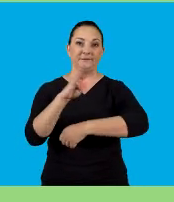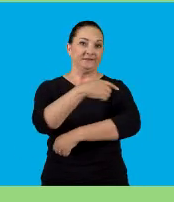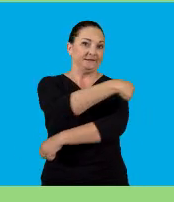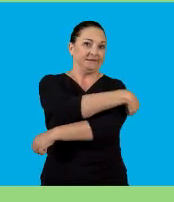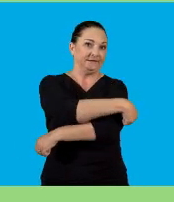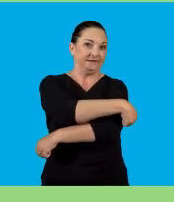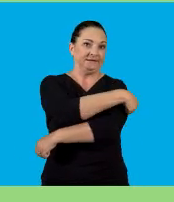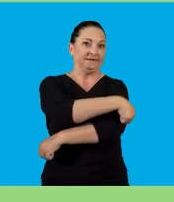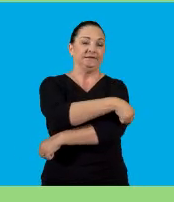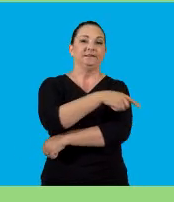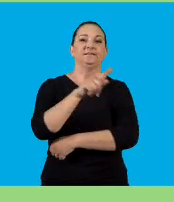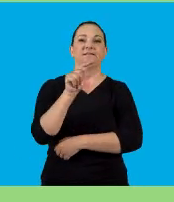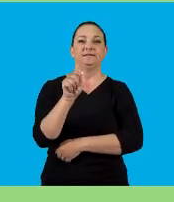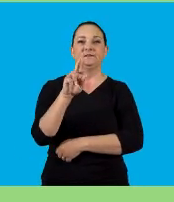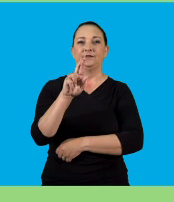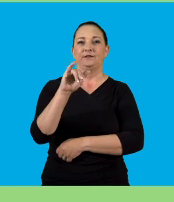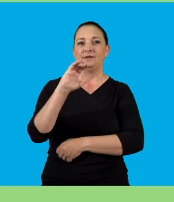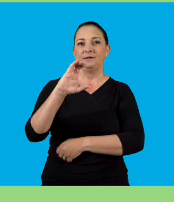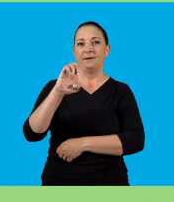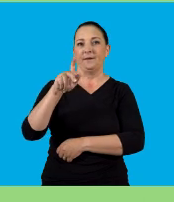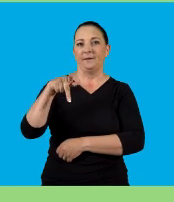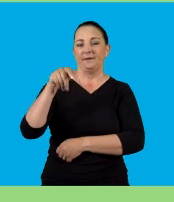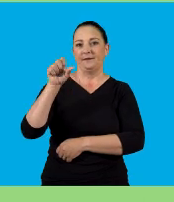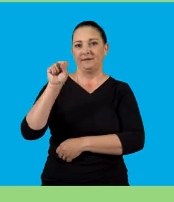B are the triceps.